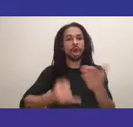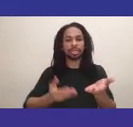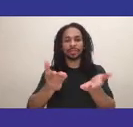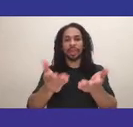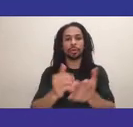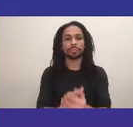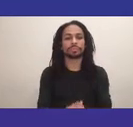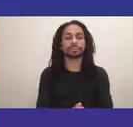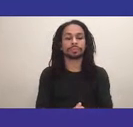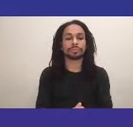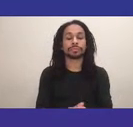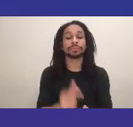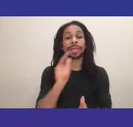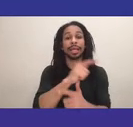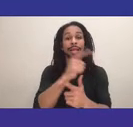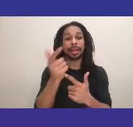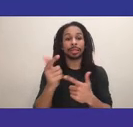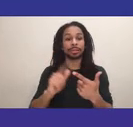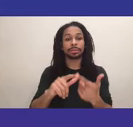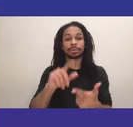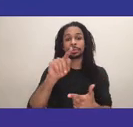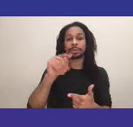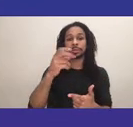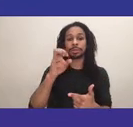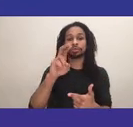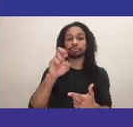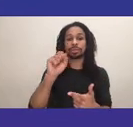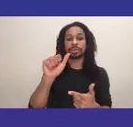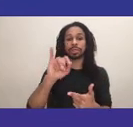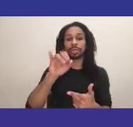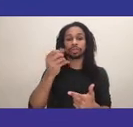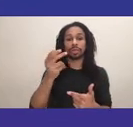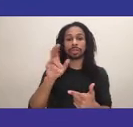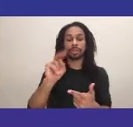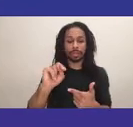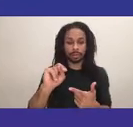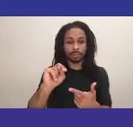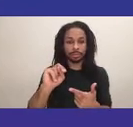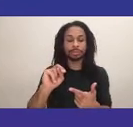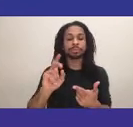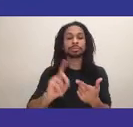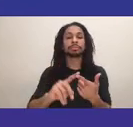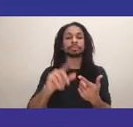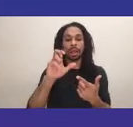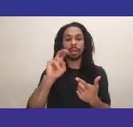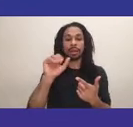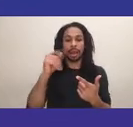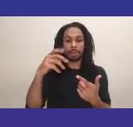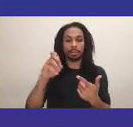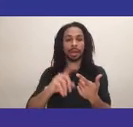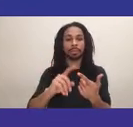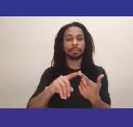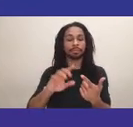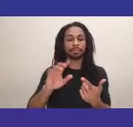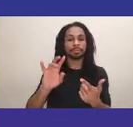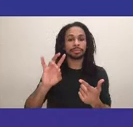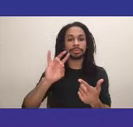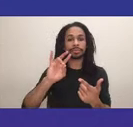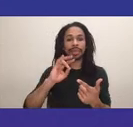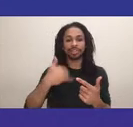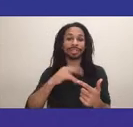And next is Teresa Johnson, a Lenape Wis, a 7-year-old great